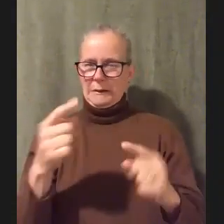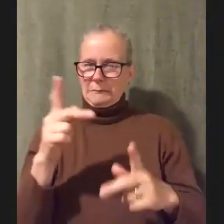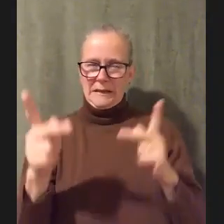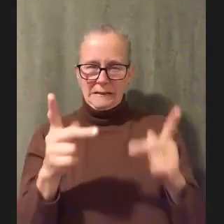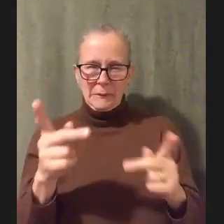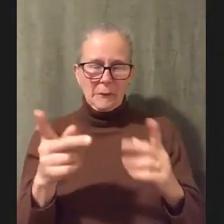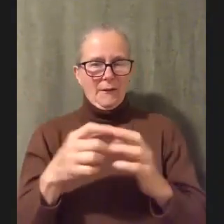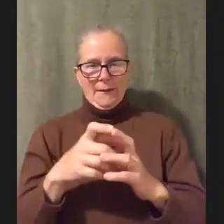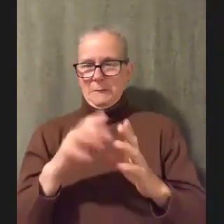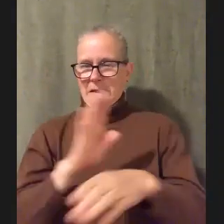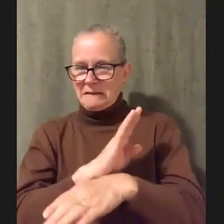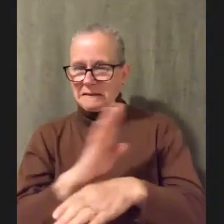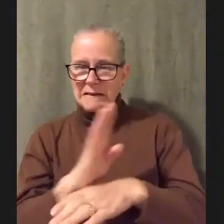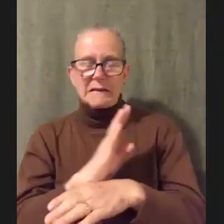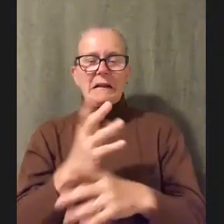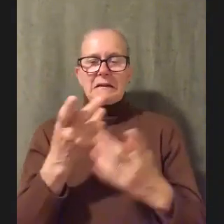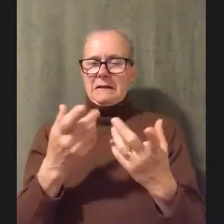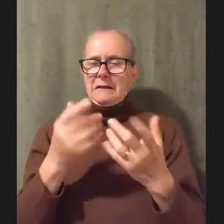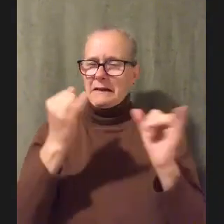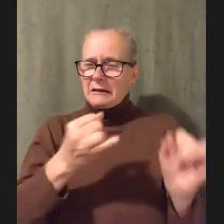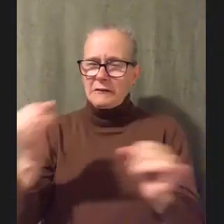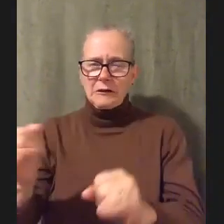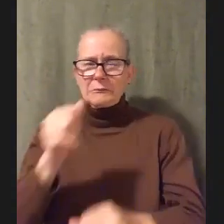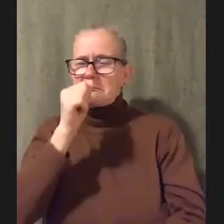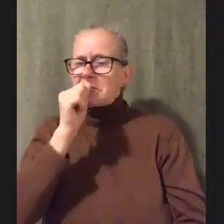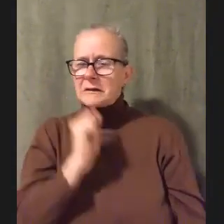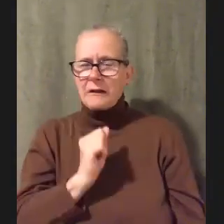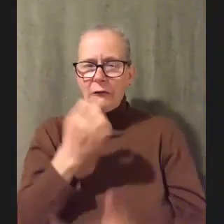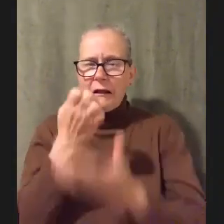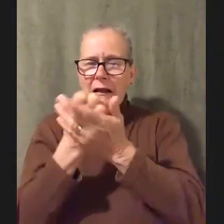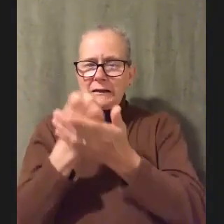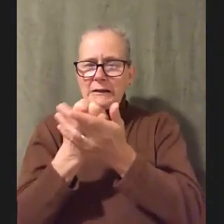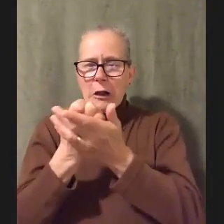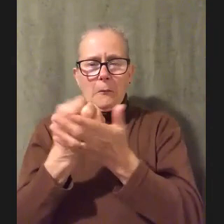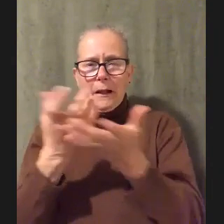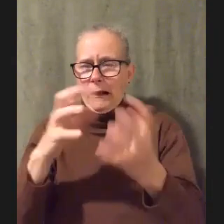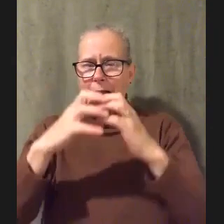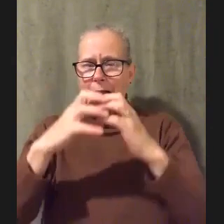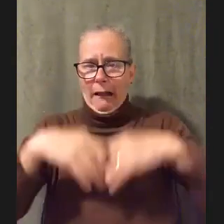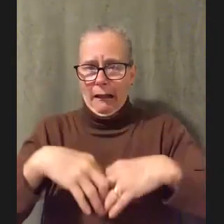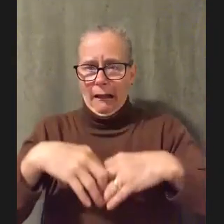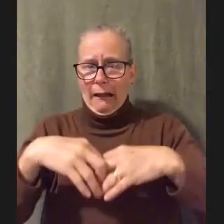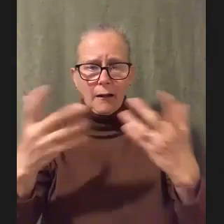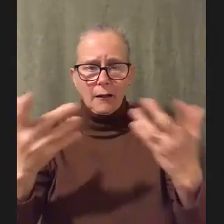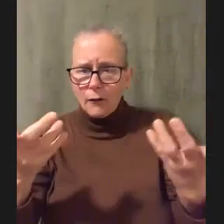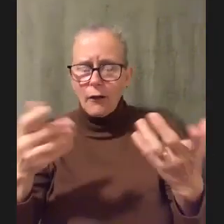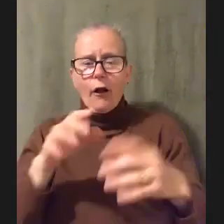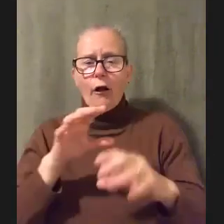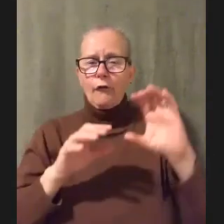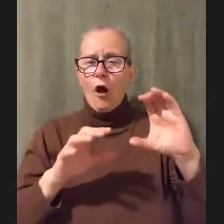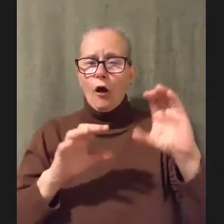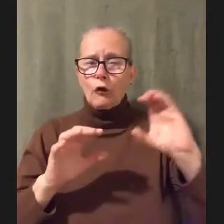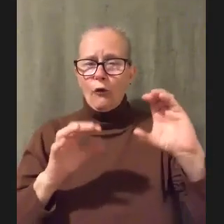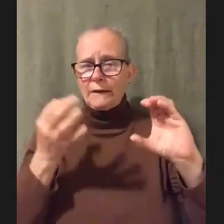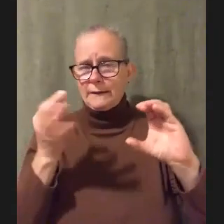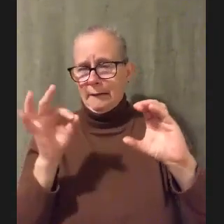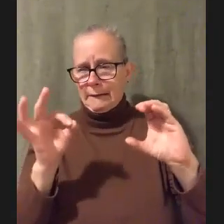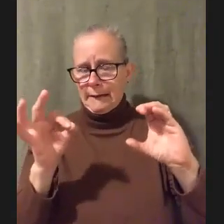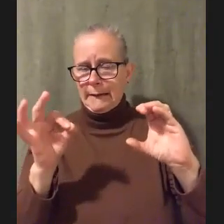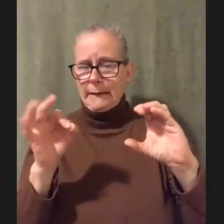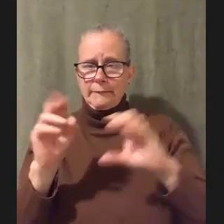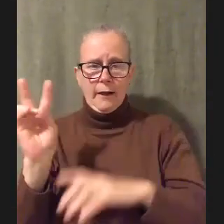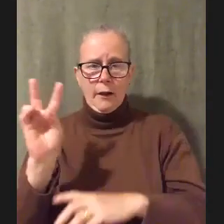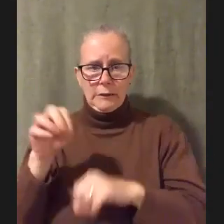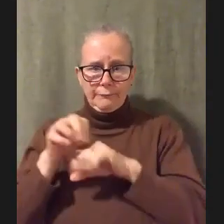lot of individuals are really suffering the economic consequences of the COVID virus. And we want to